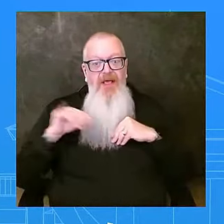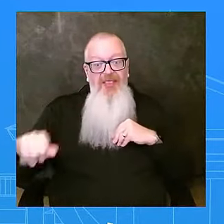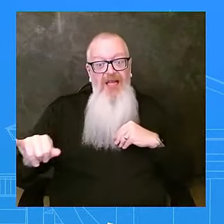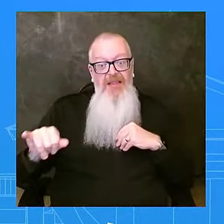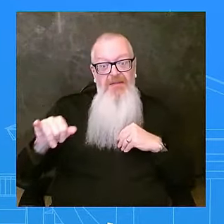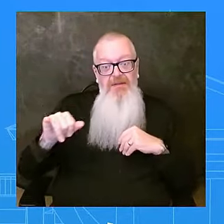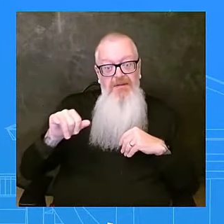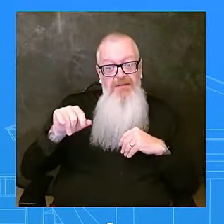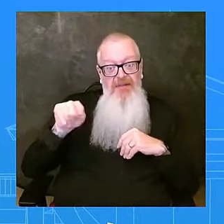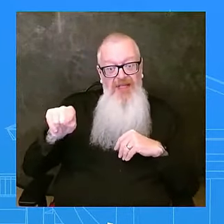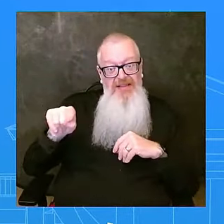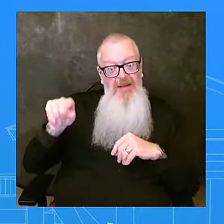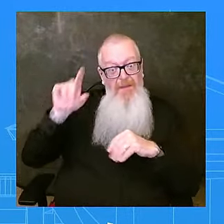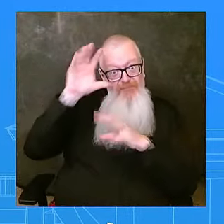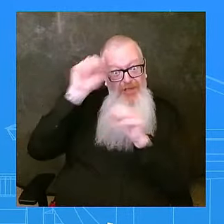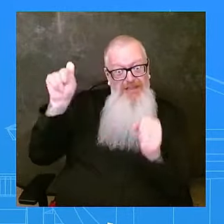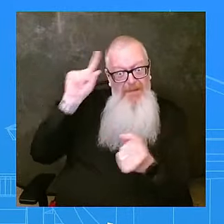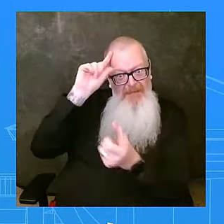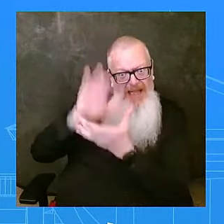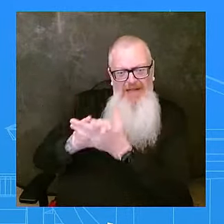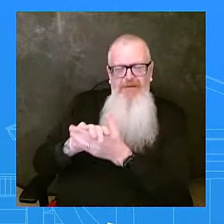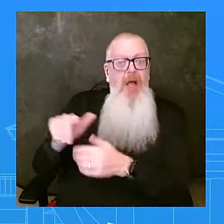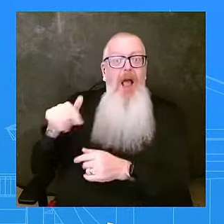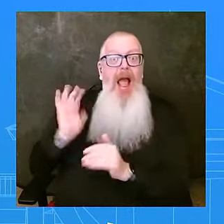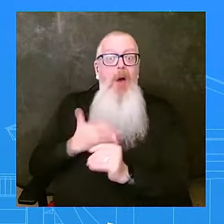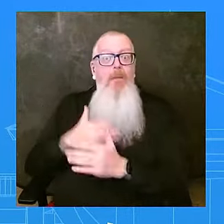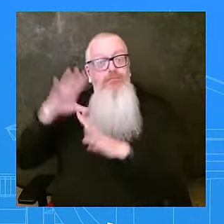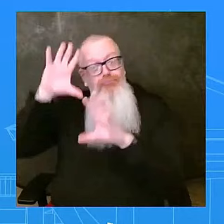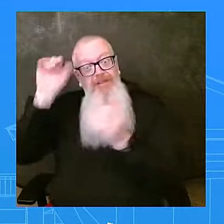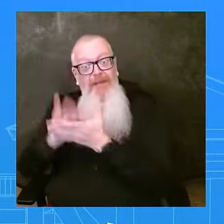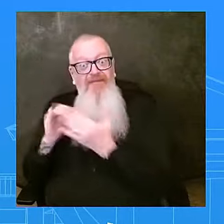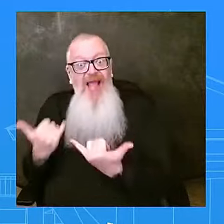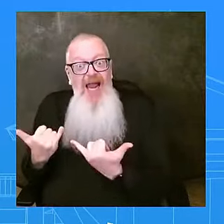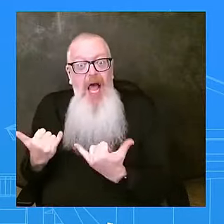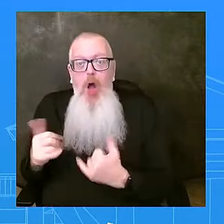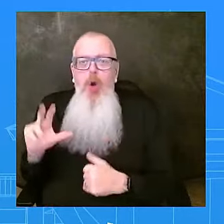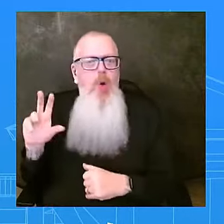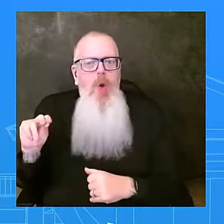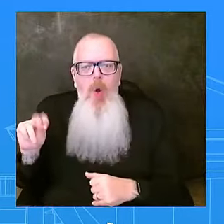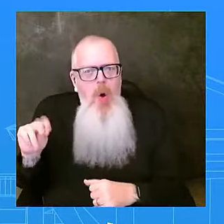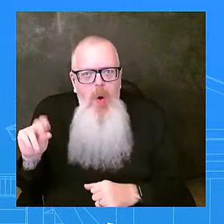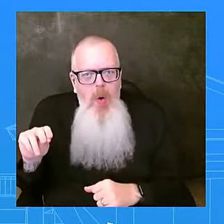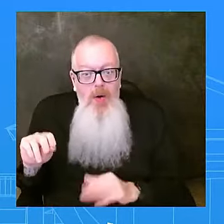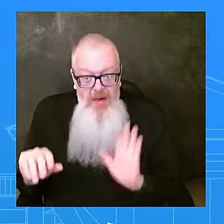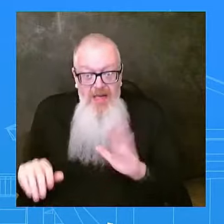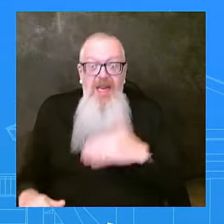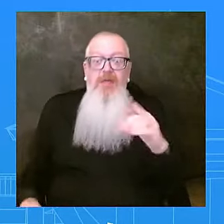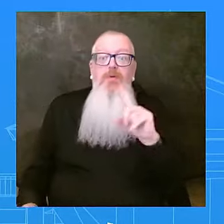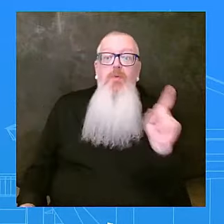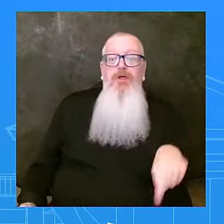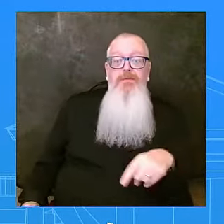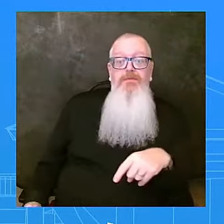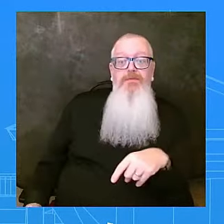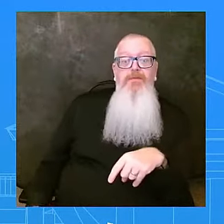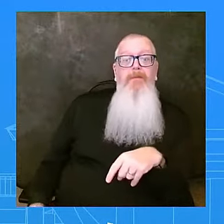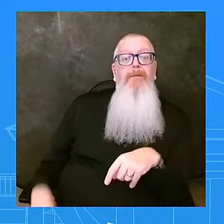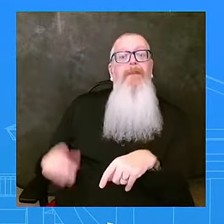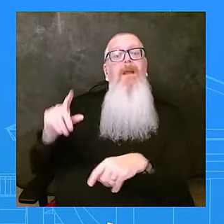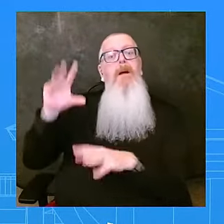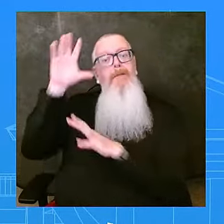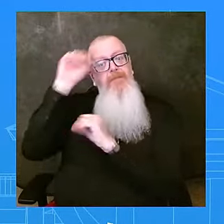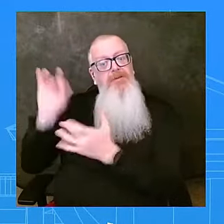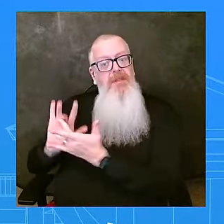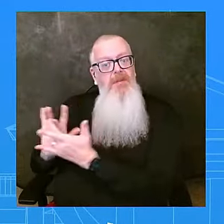Just a quick question on voters in particular. As the president makes some outreach to Black lawmakers, I wonder if he's going to make